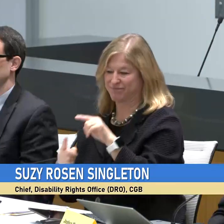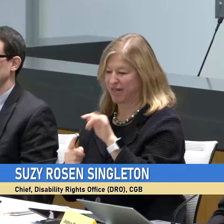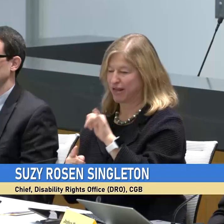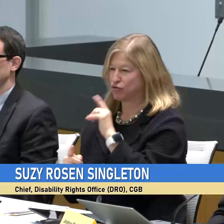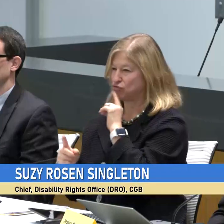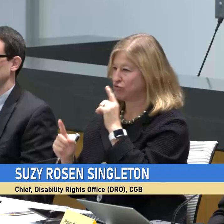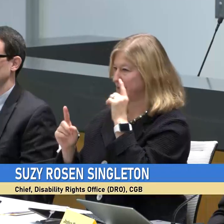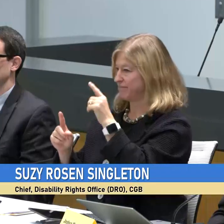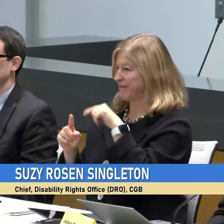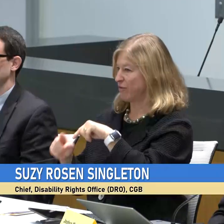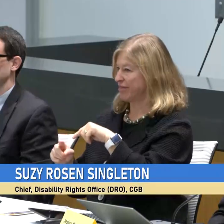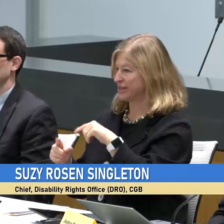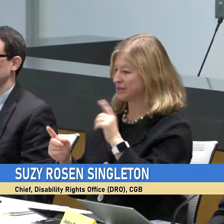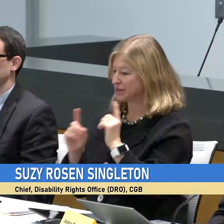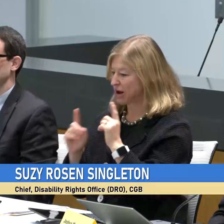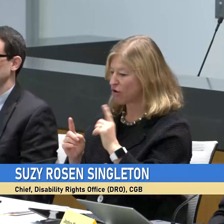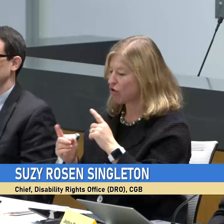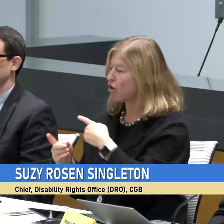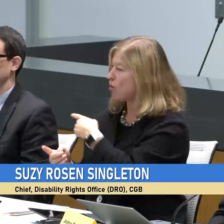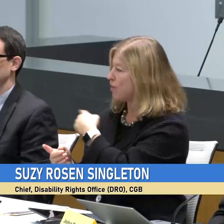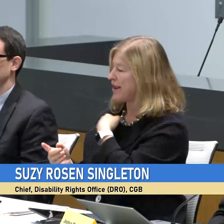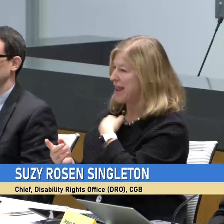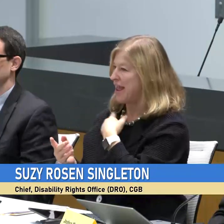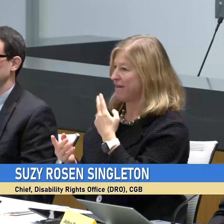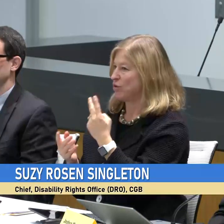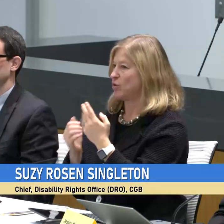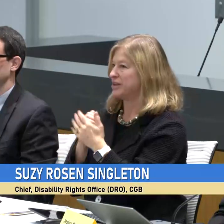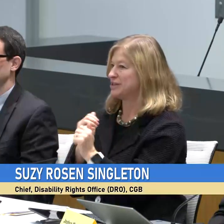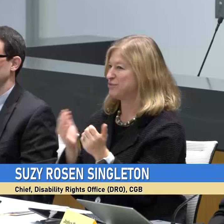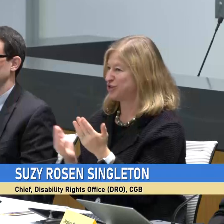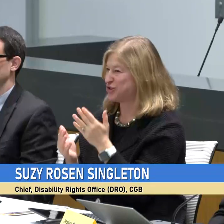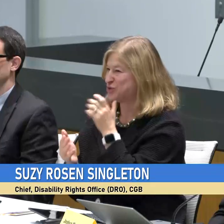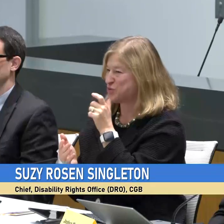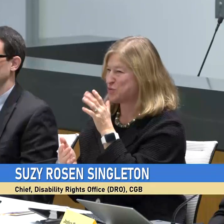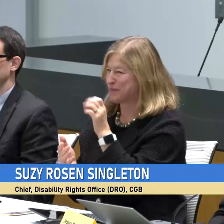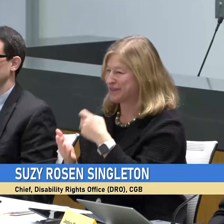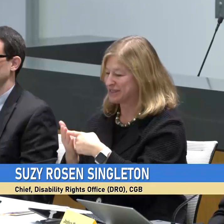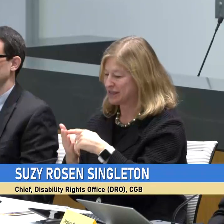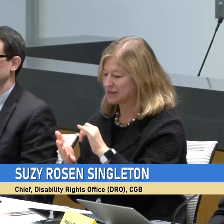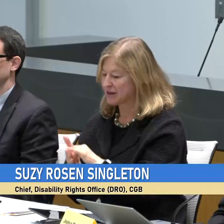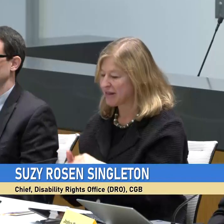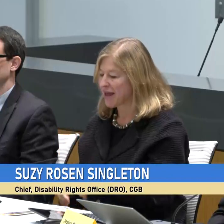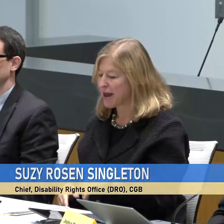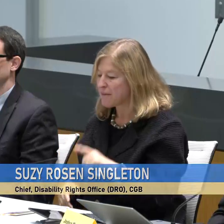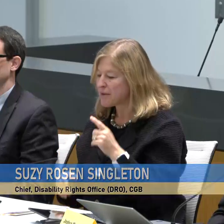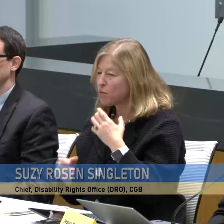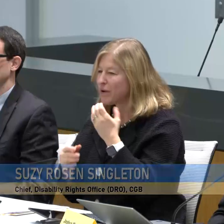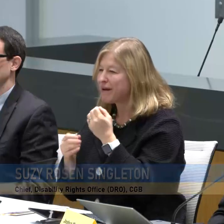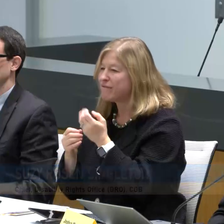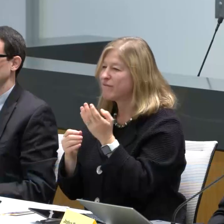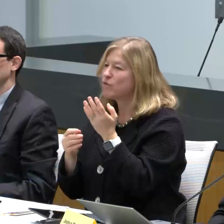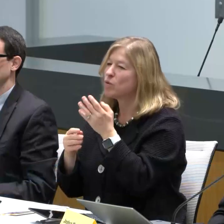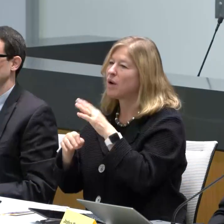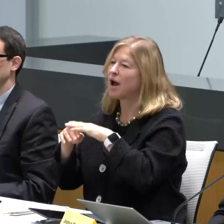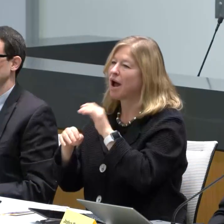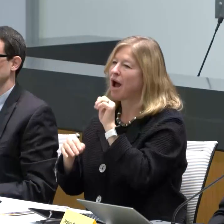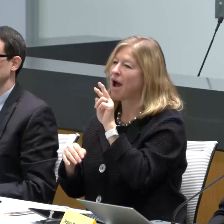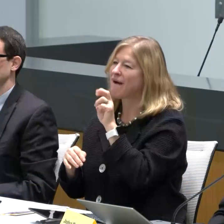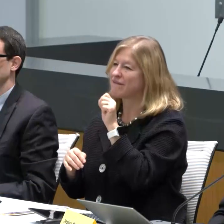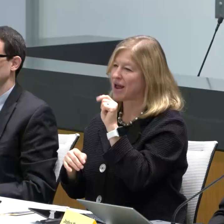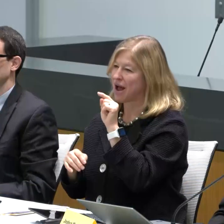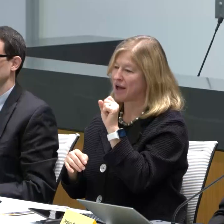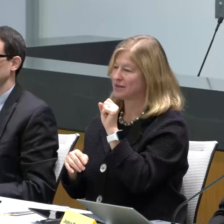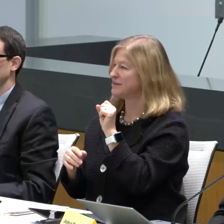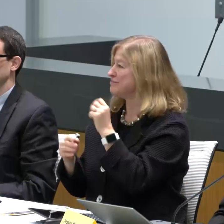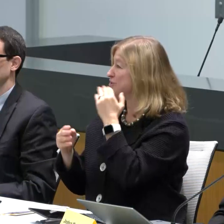of reaching 988 and 911? That's truly the focus of today's dialogue. We do have two subject matter experts here to share with us this